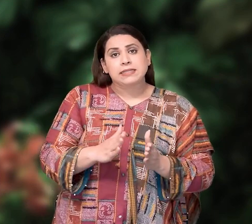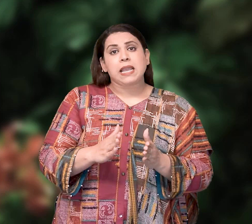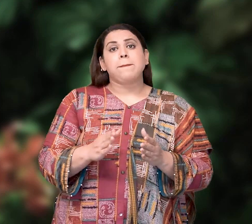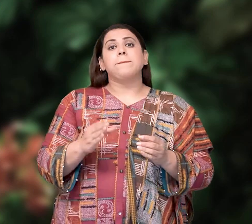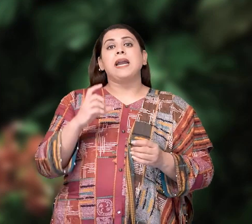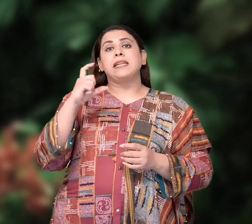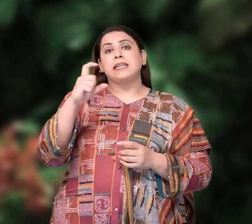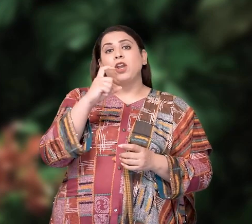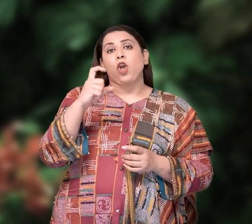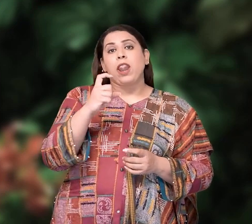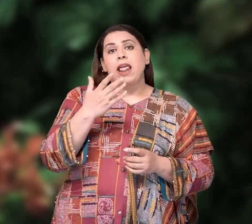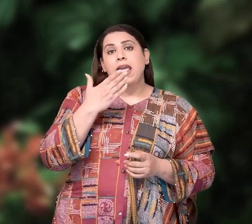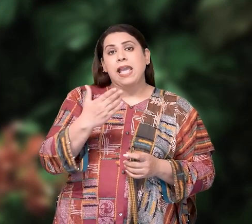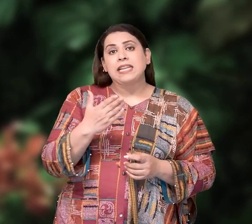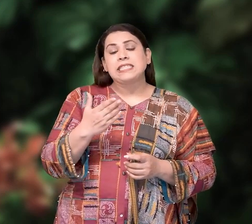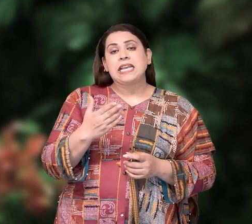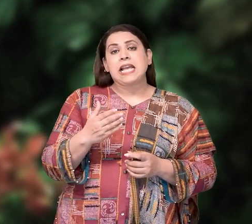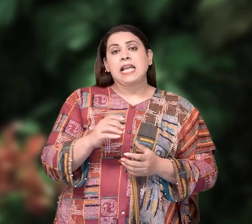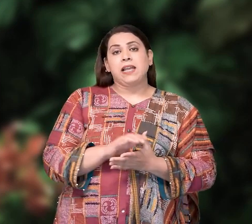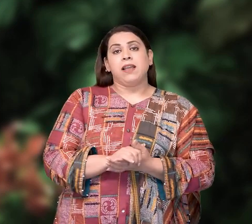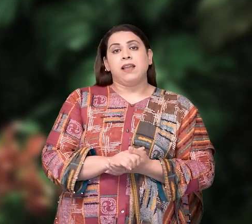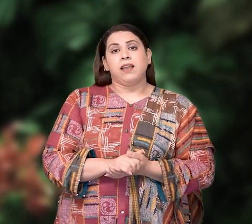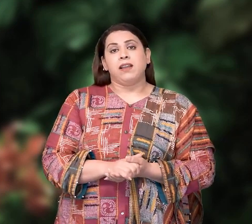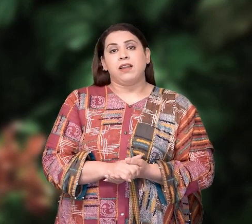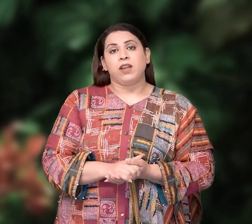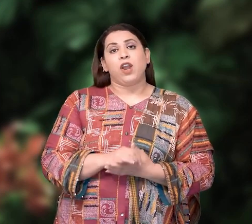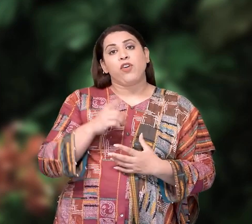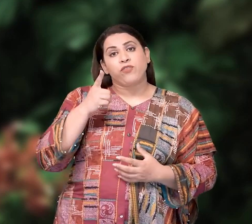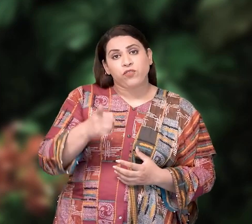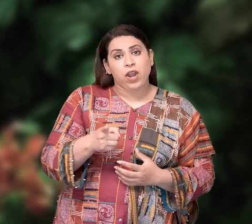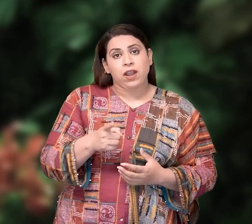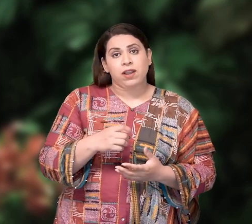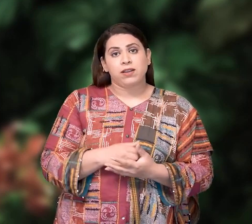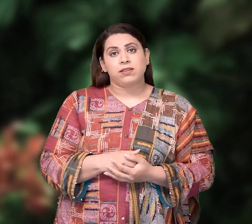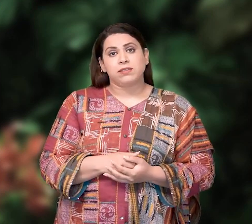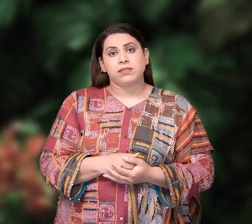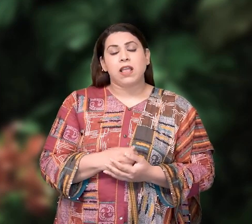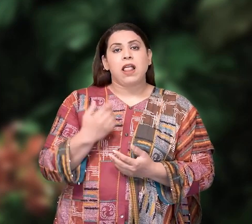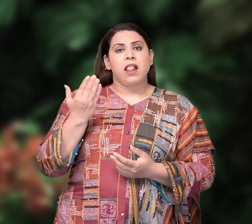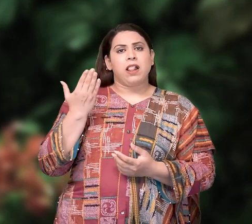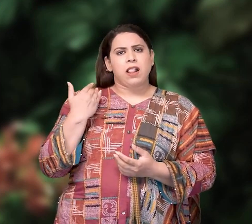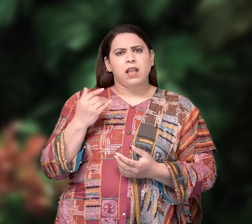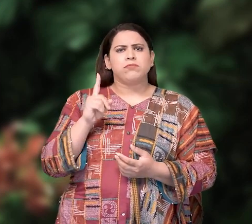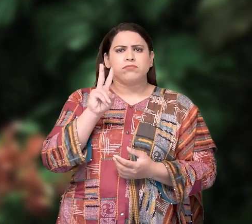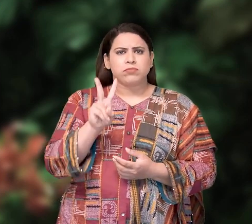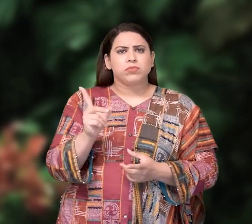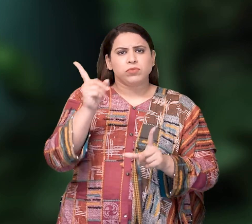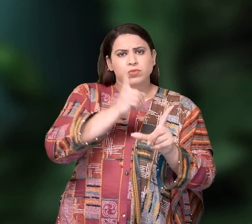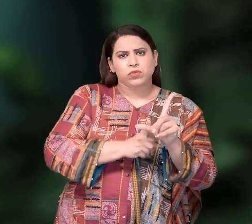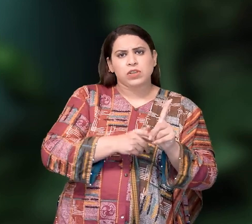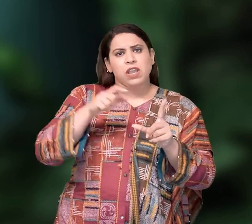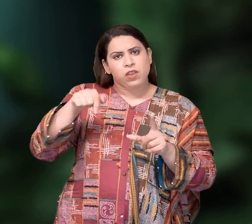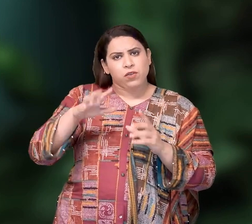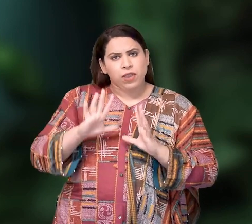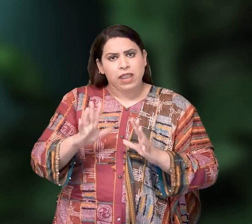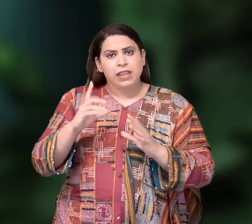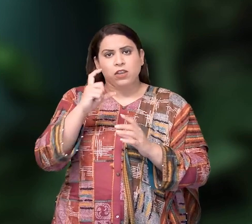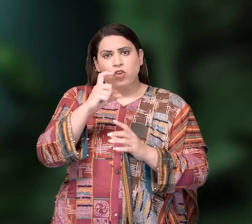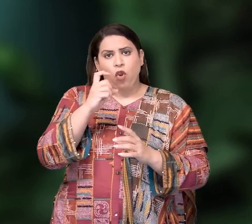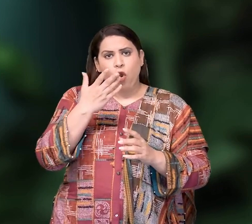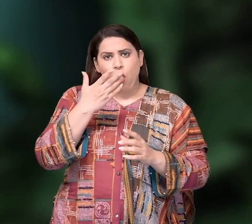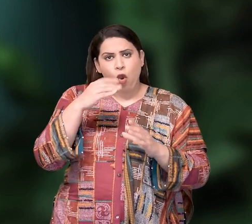College, HasanAbdal, and I stayed there for the last 2 years. It was there